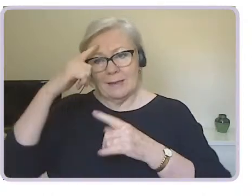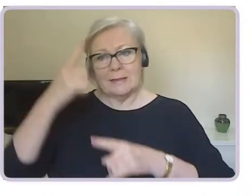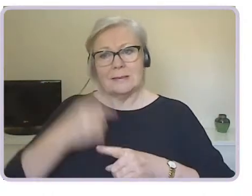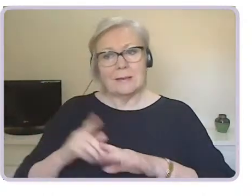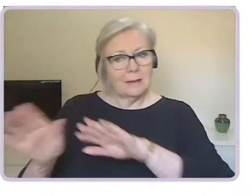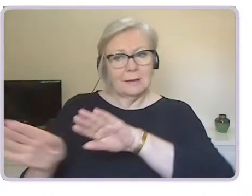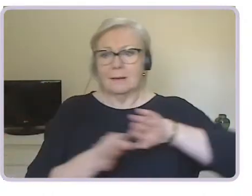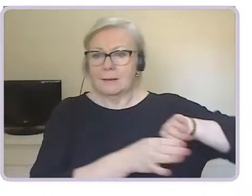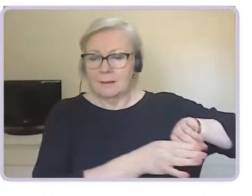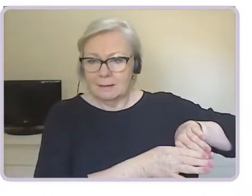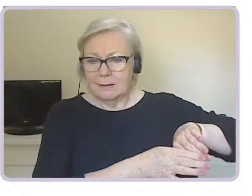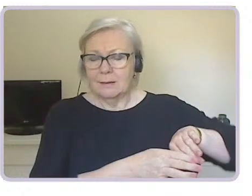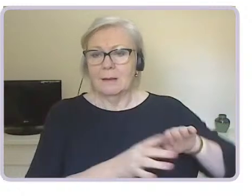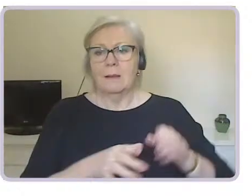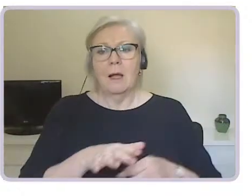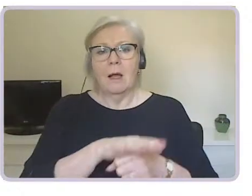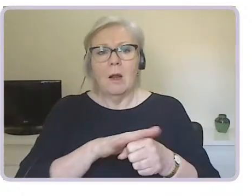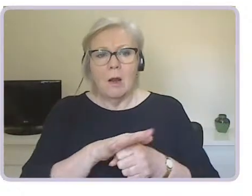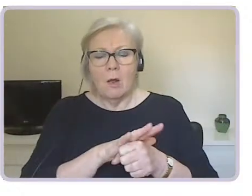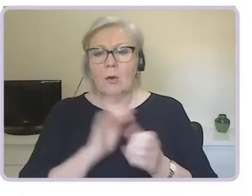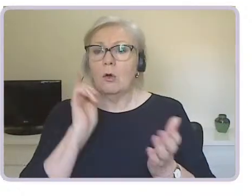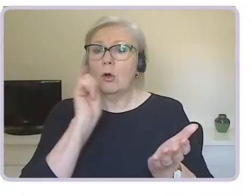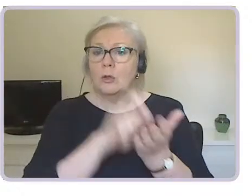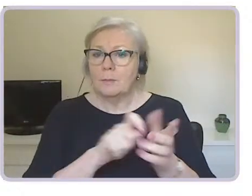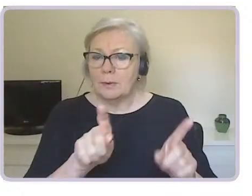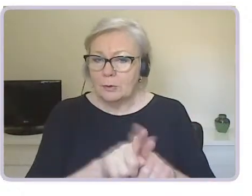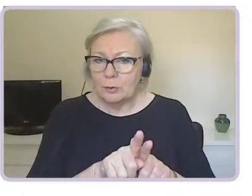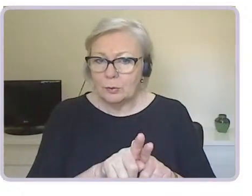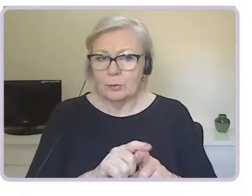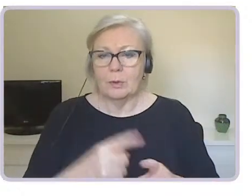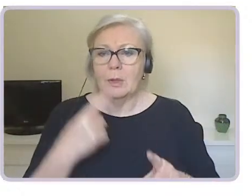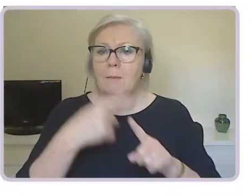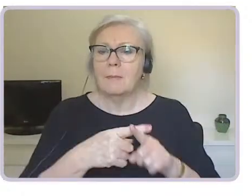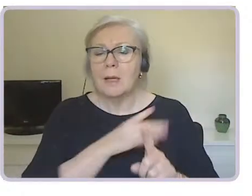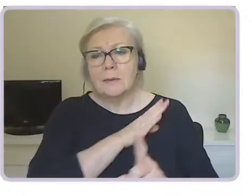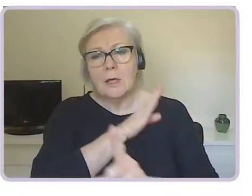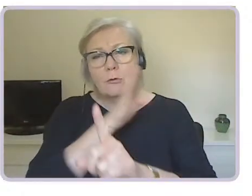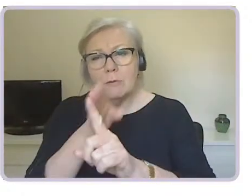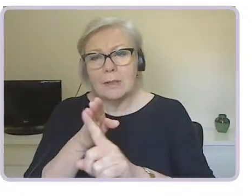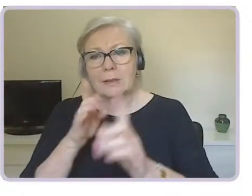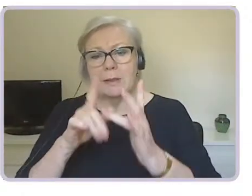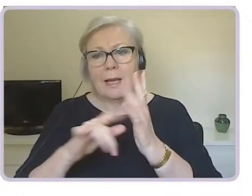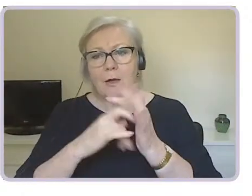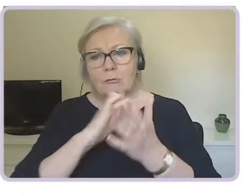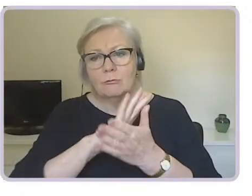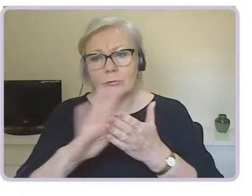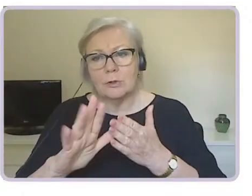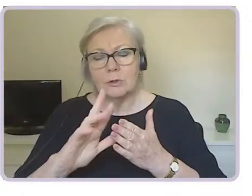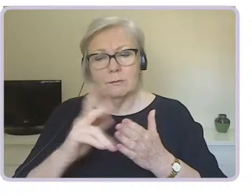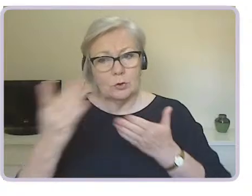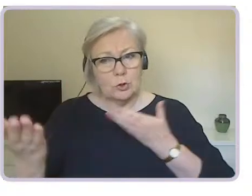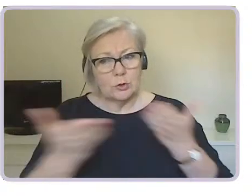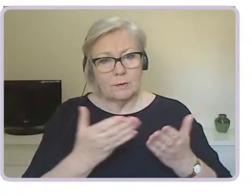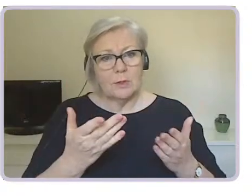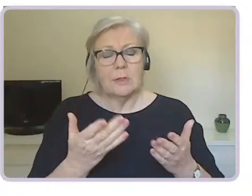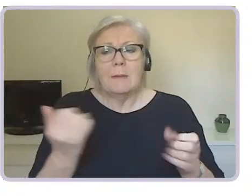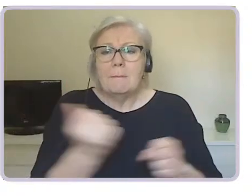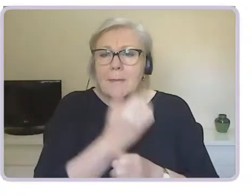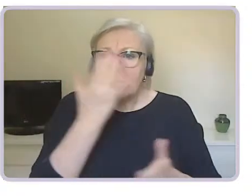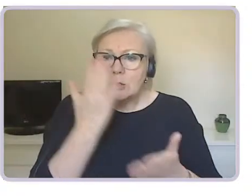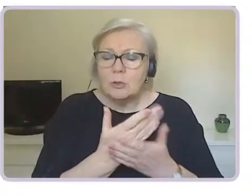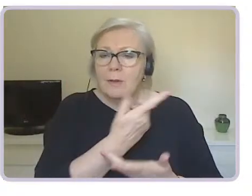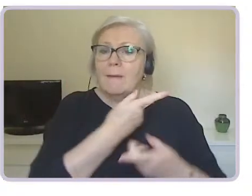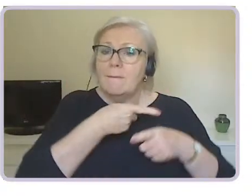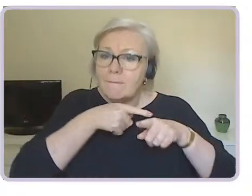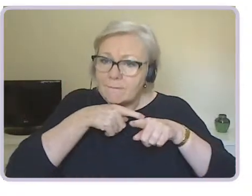and compensation, and for the direct outreach to services to make sure they were abiding by